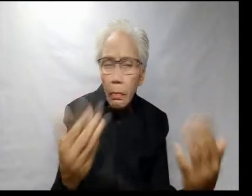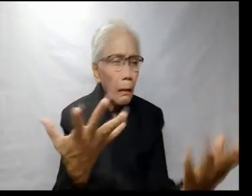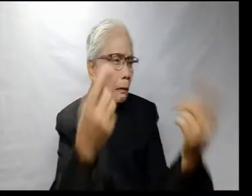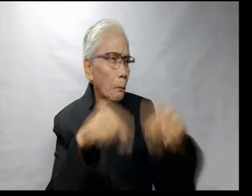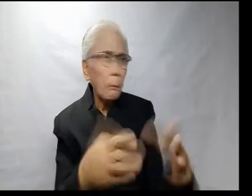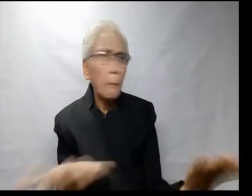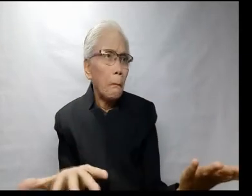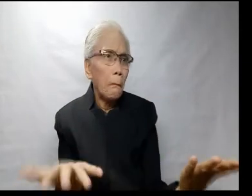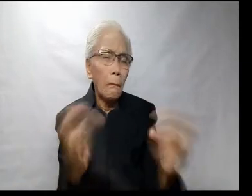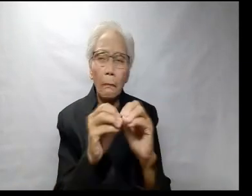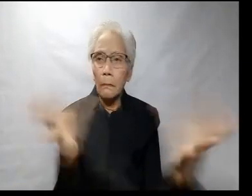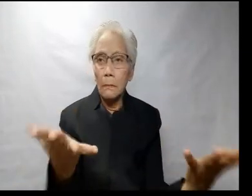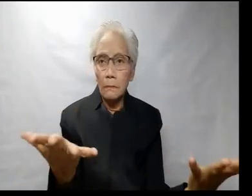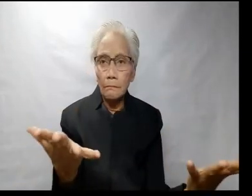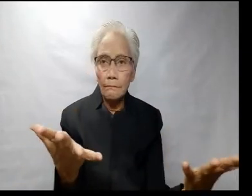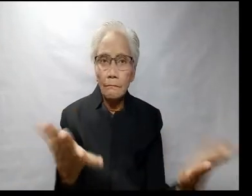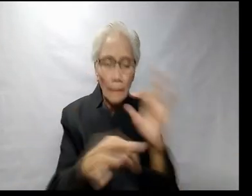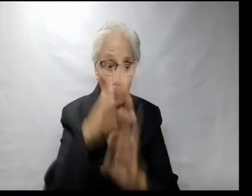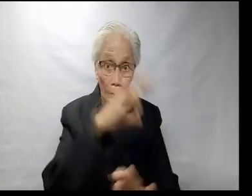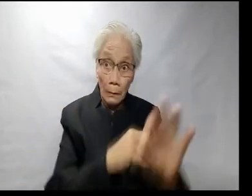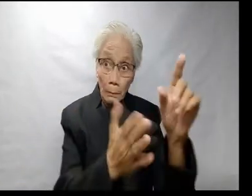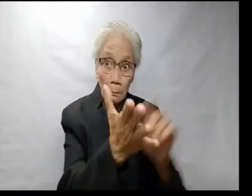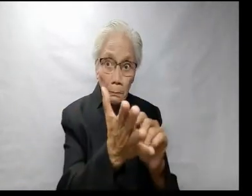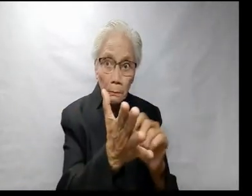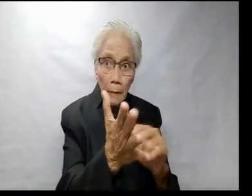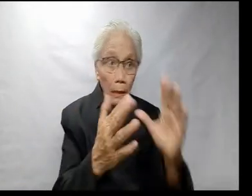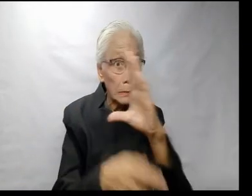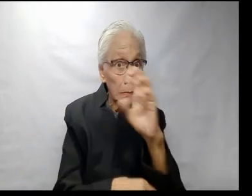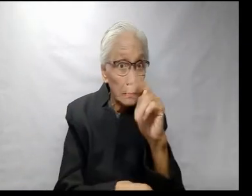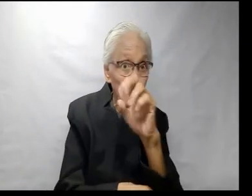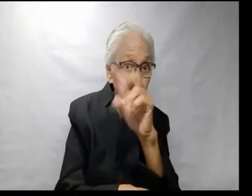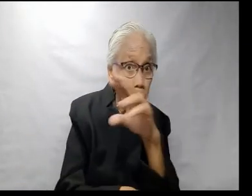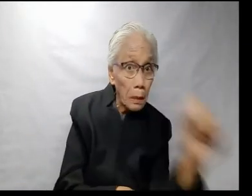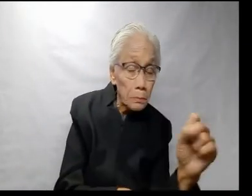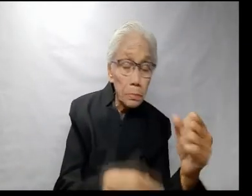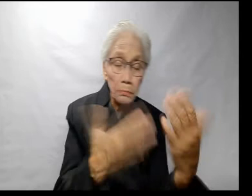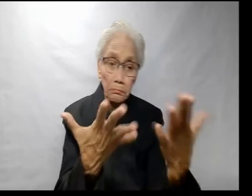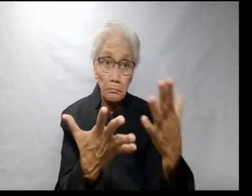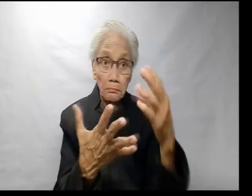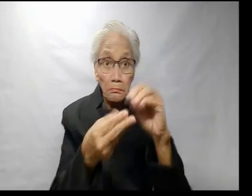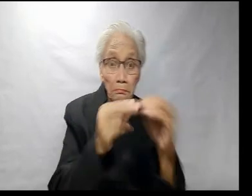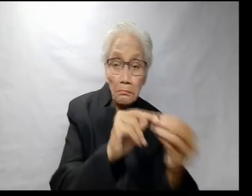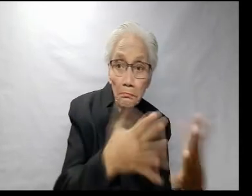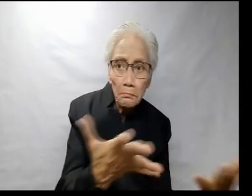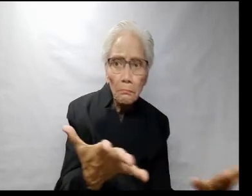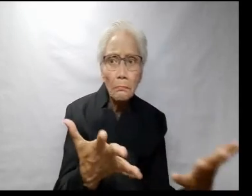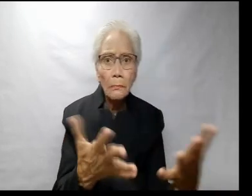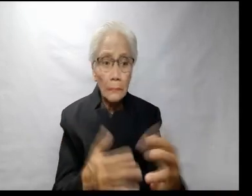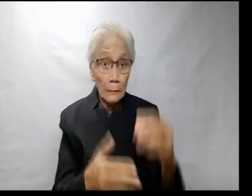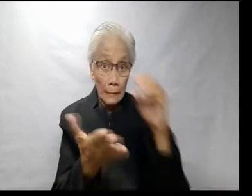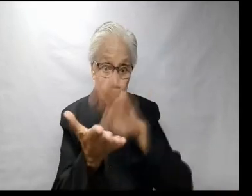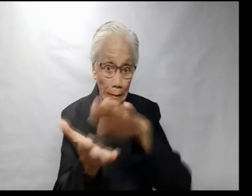The ripples fade and they come to nothing. A footprint, de census. A